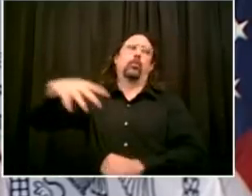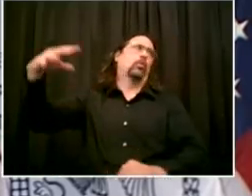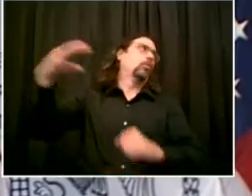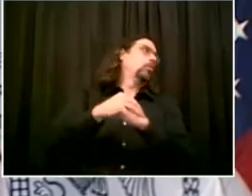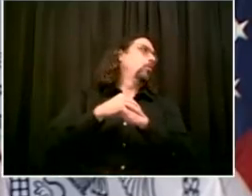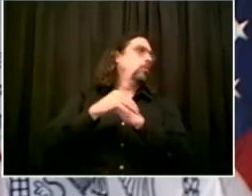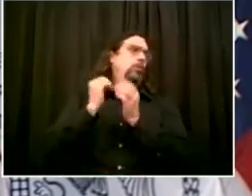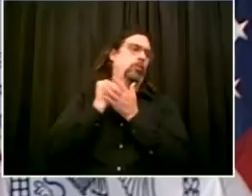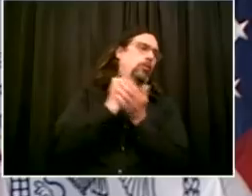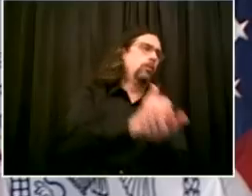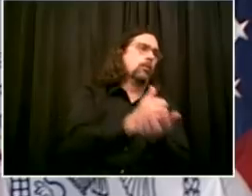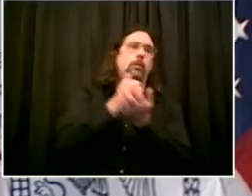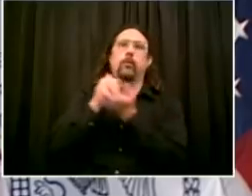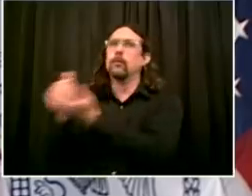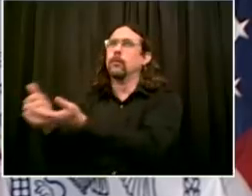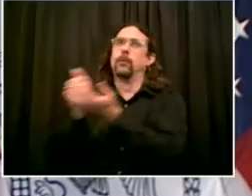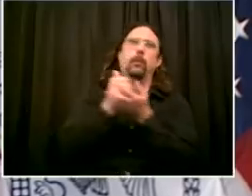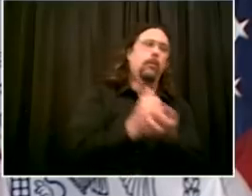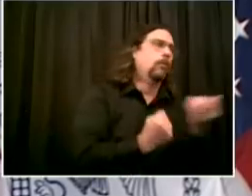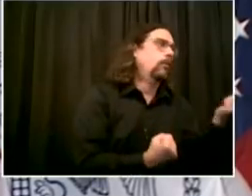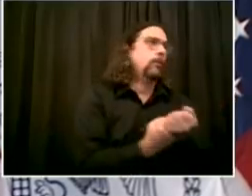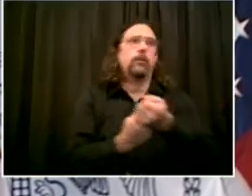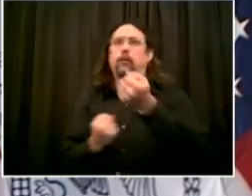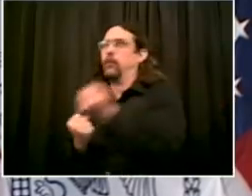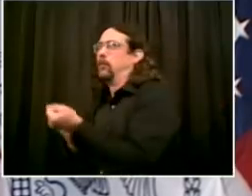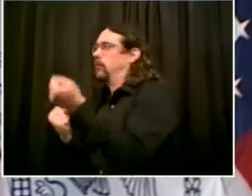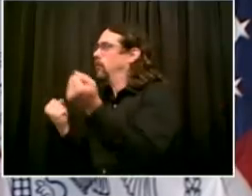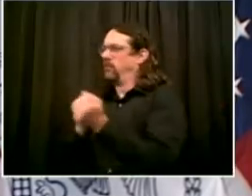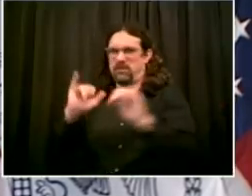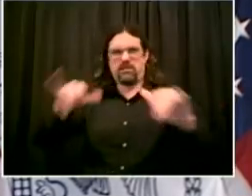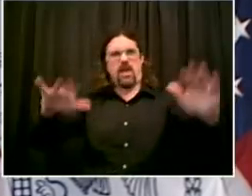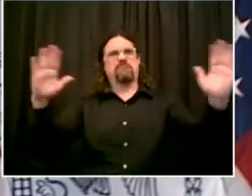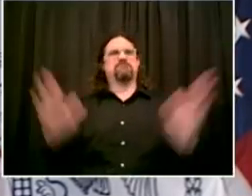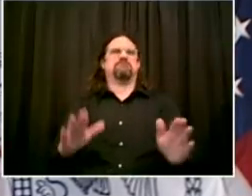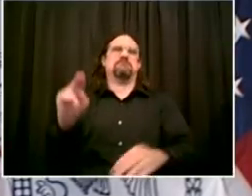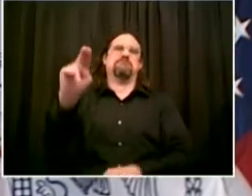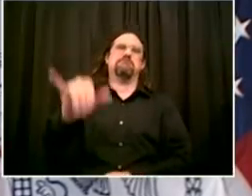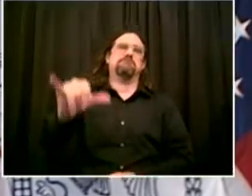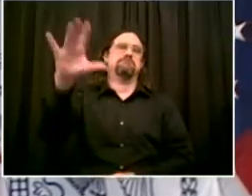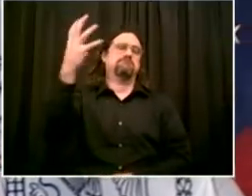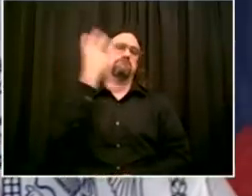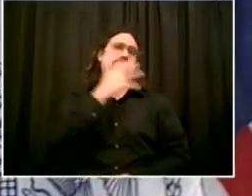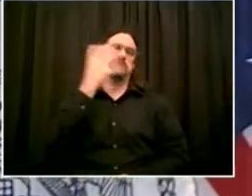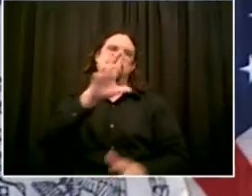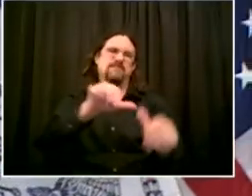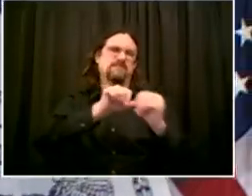through this storm bearing down on us now, and that's how we'll bring New York City back. Thank you, everybody.